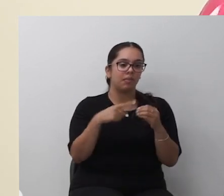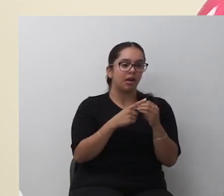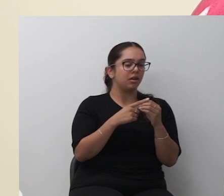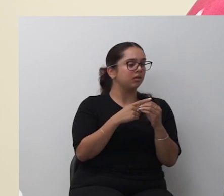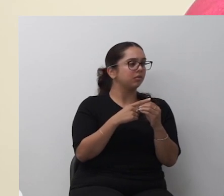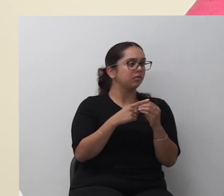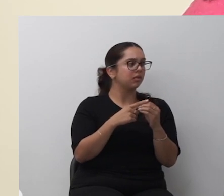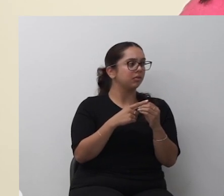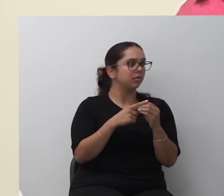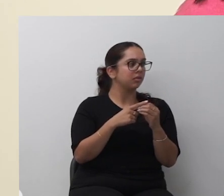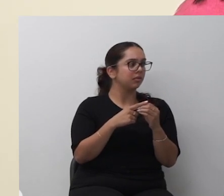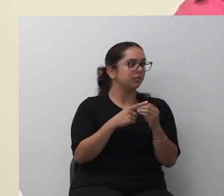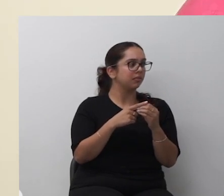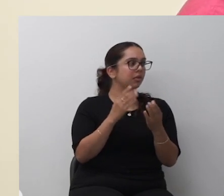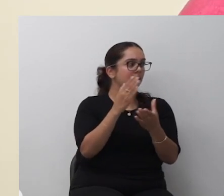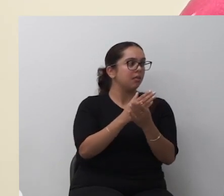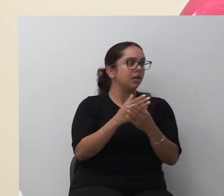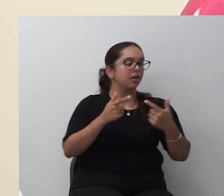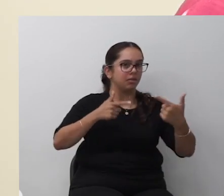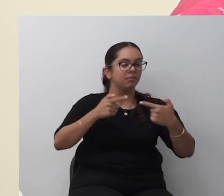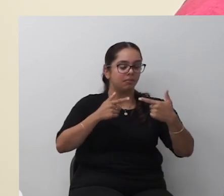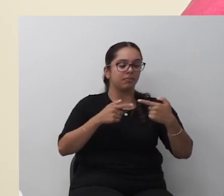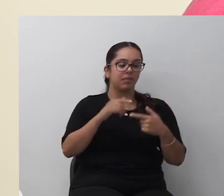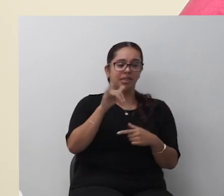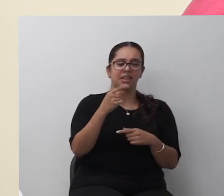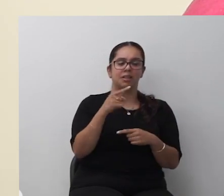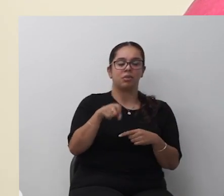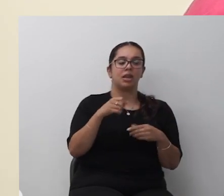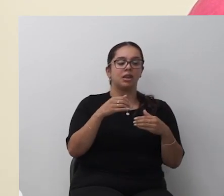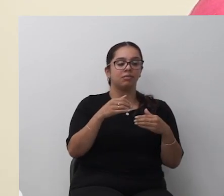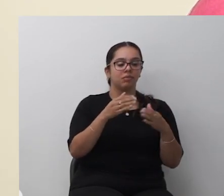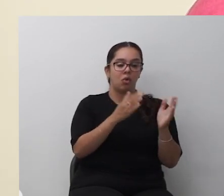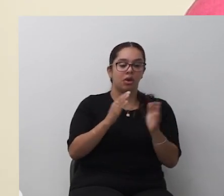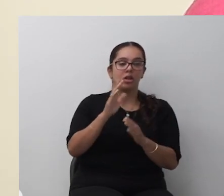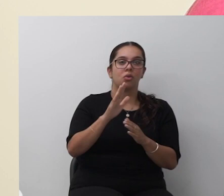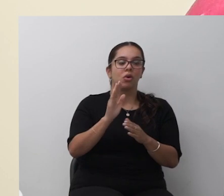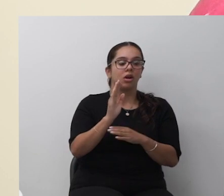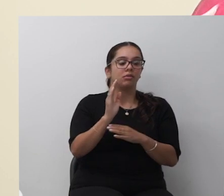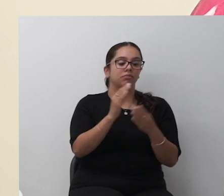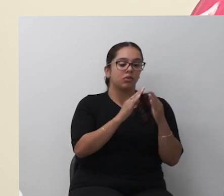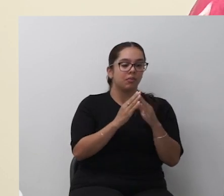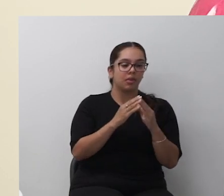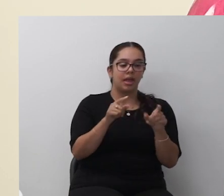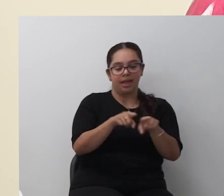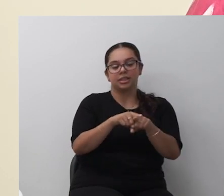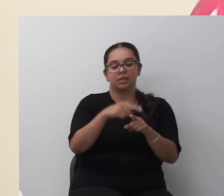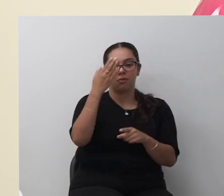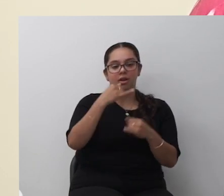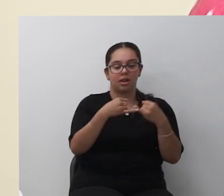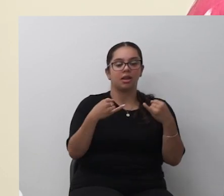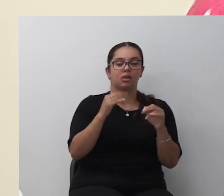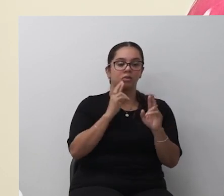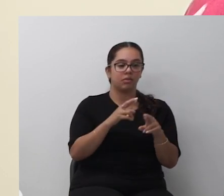that was introduced today. That's something that you could organize your community to do as frontline responders. It seems small,